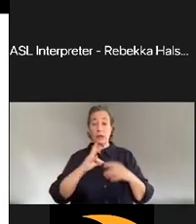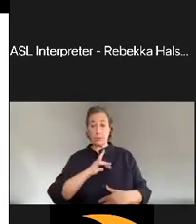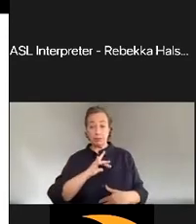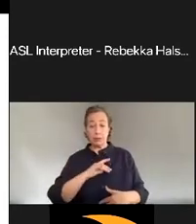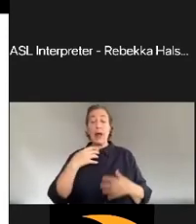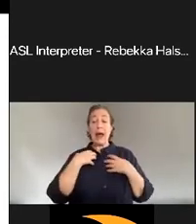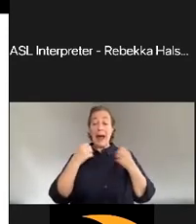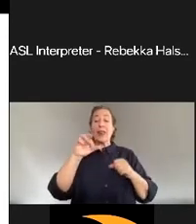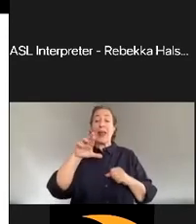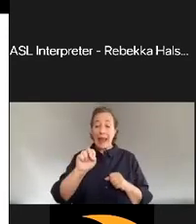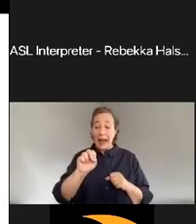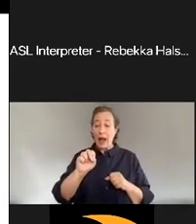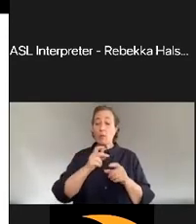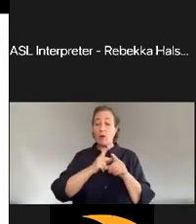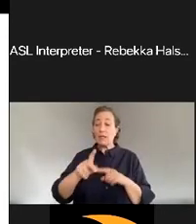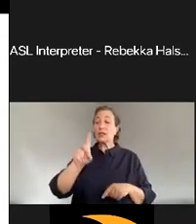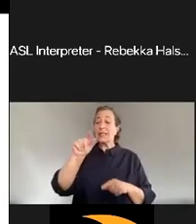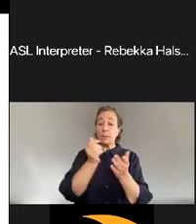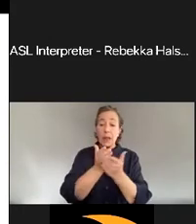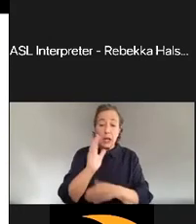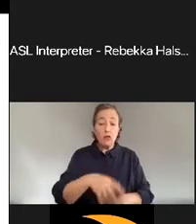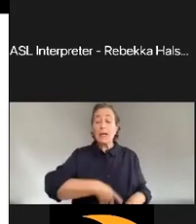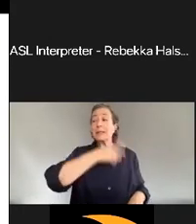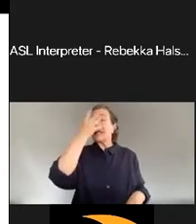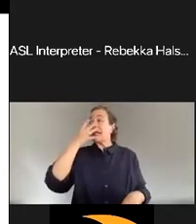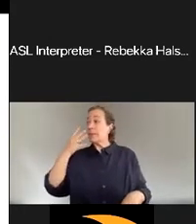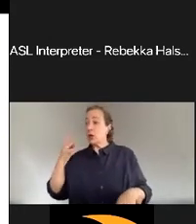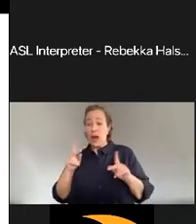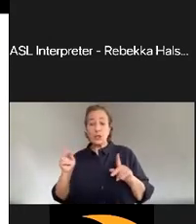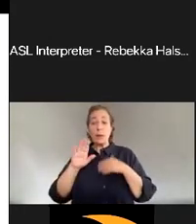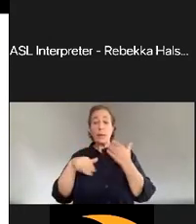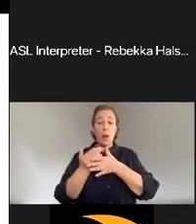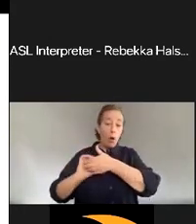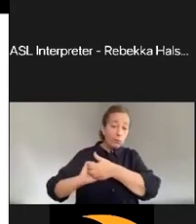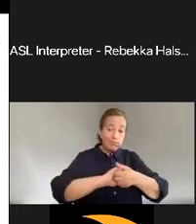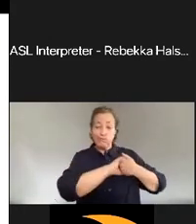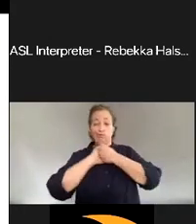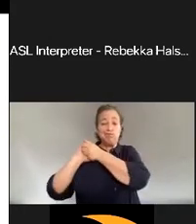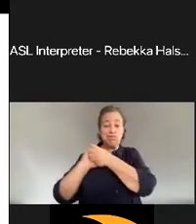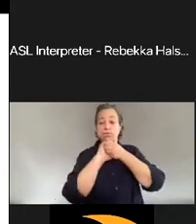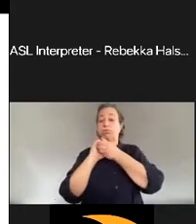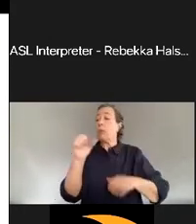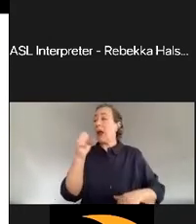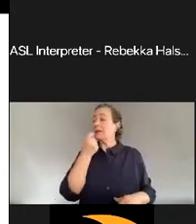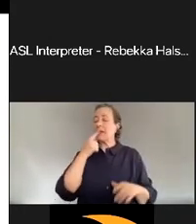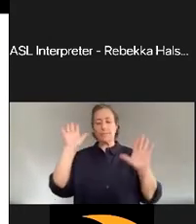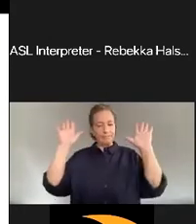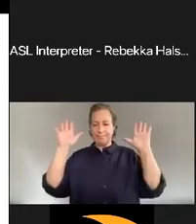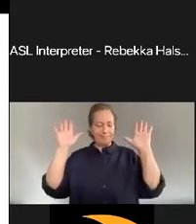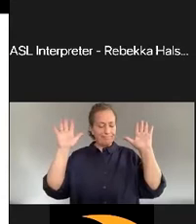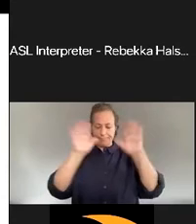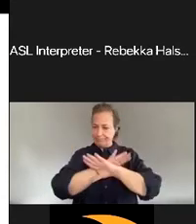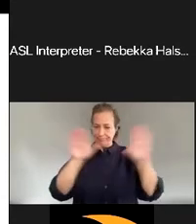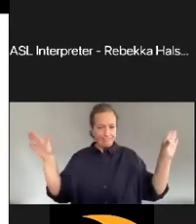rights organizations and immigration organizations have come together to say, look, this is really in violation